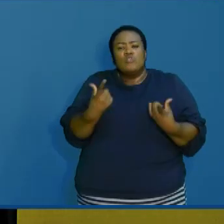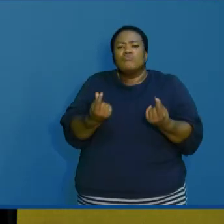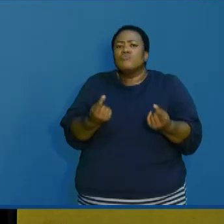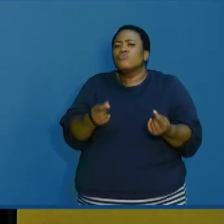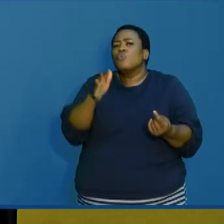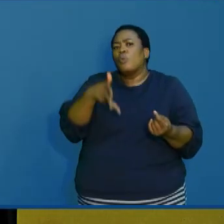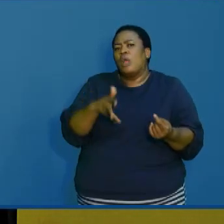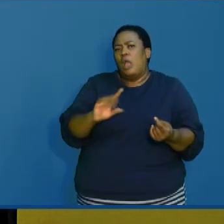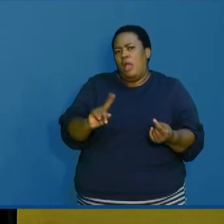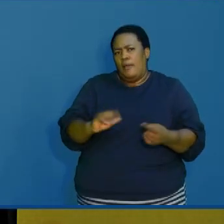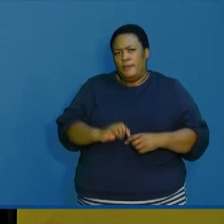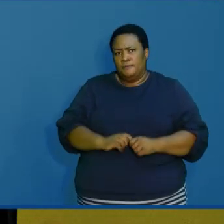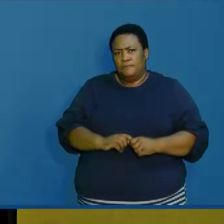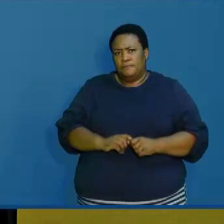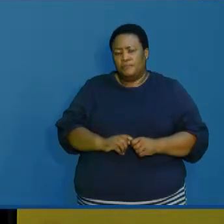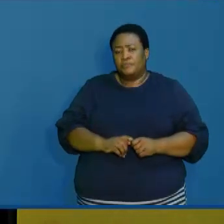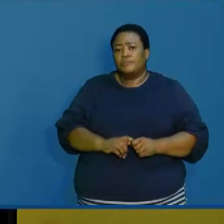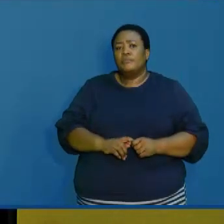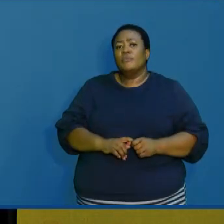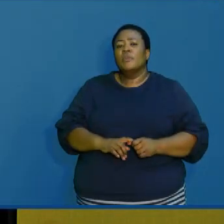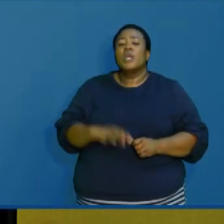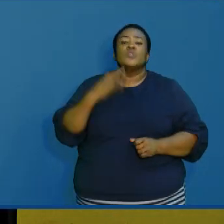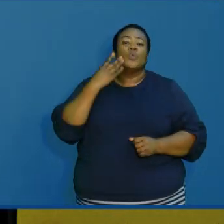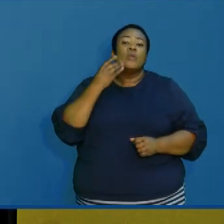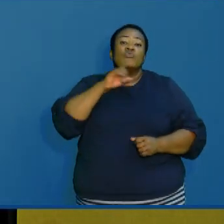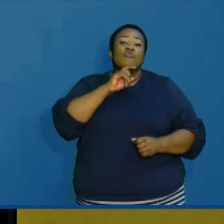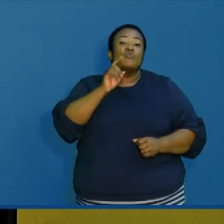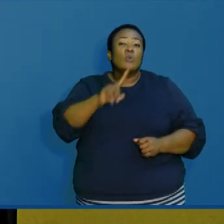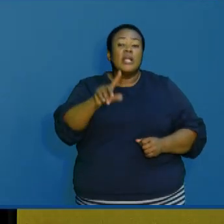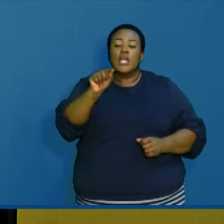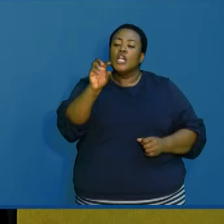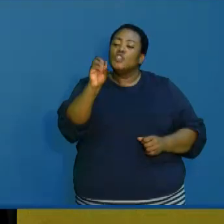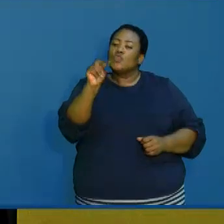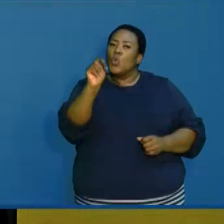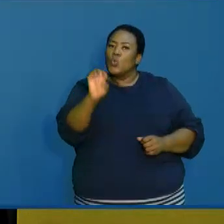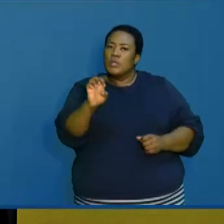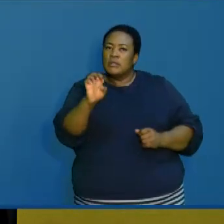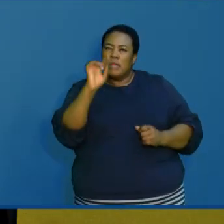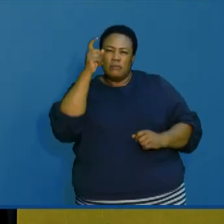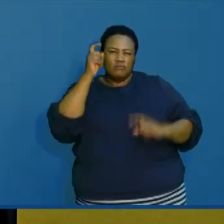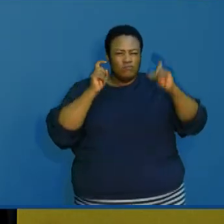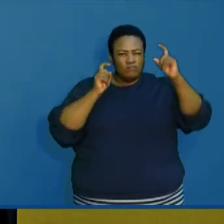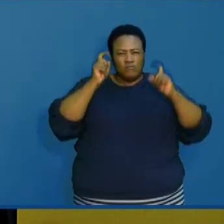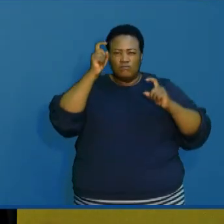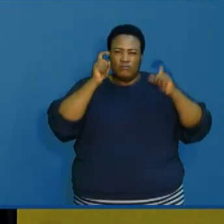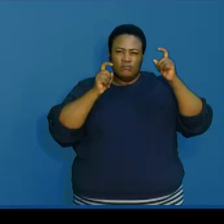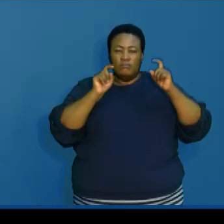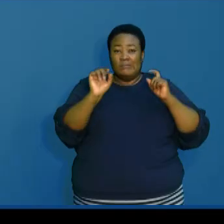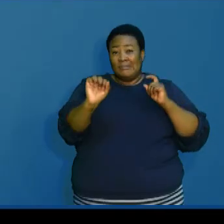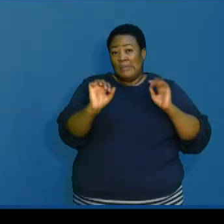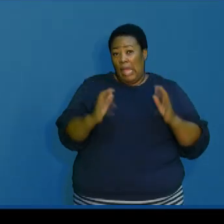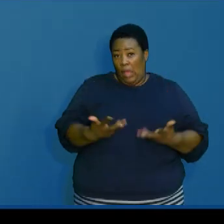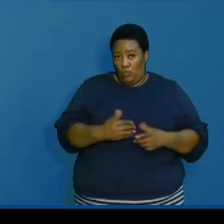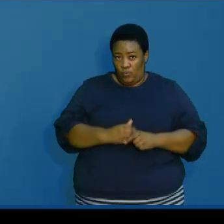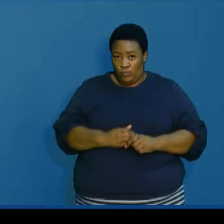is where you use the clue of tone in responding to a stage direction question.